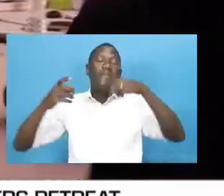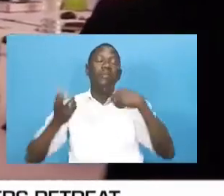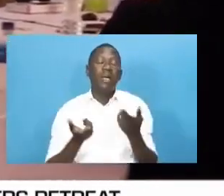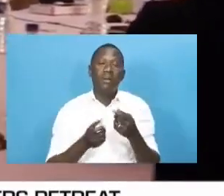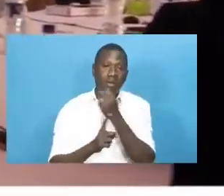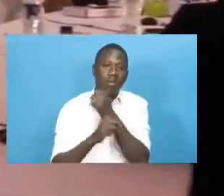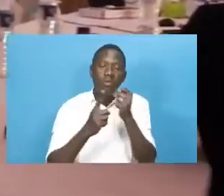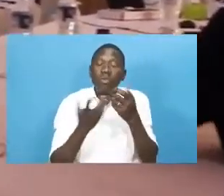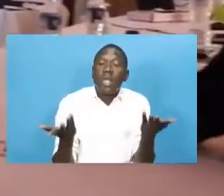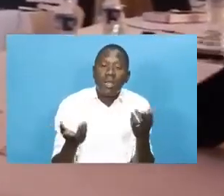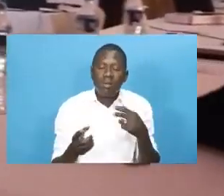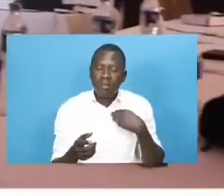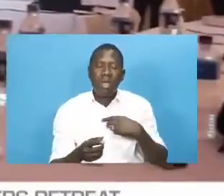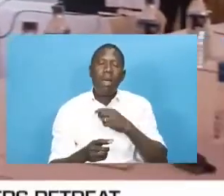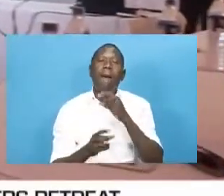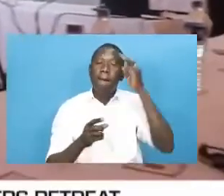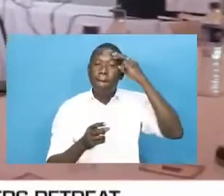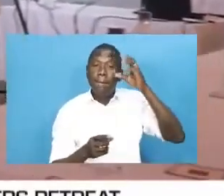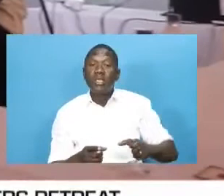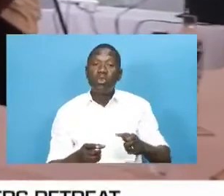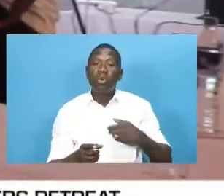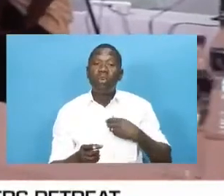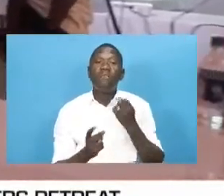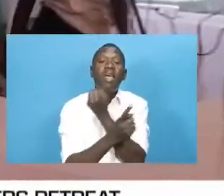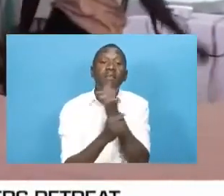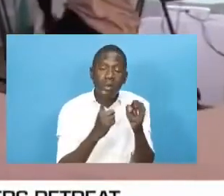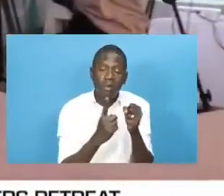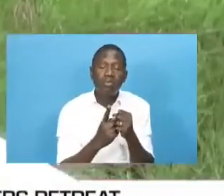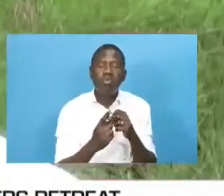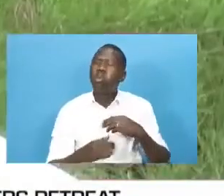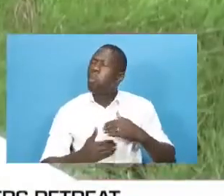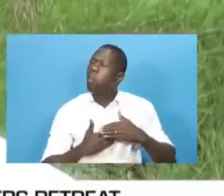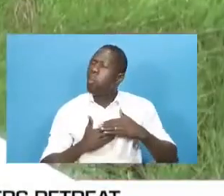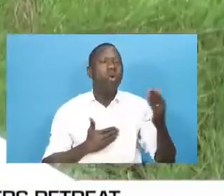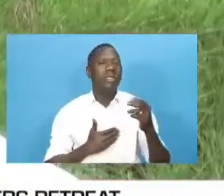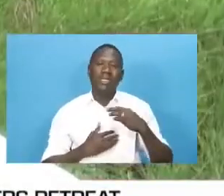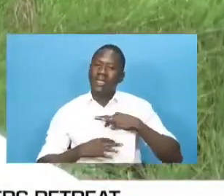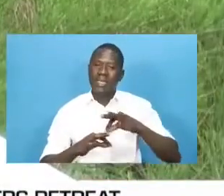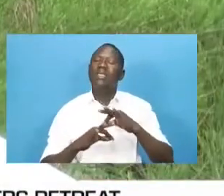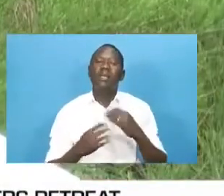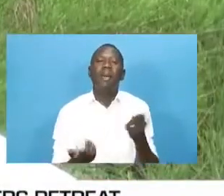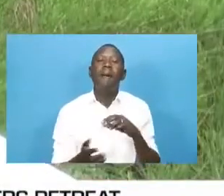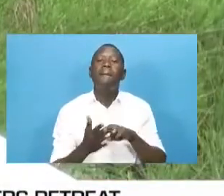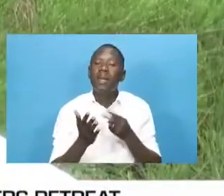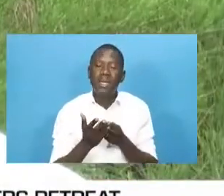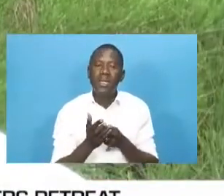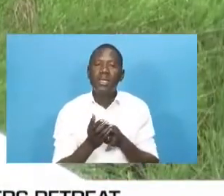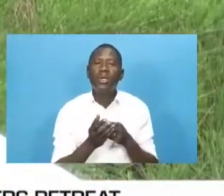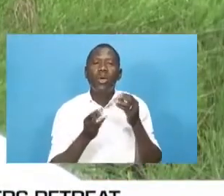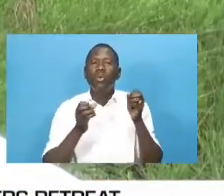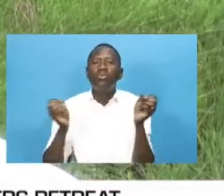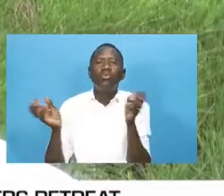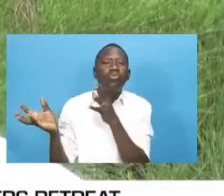the Ministry of Environment being so much interested, because the carbon emission is going to be reduced significantly